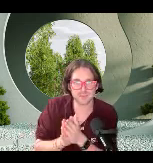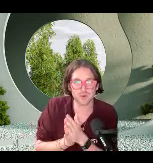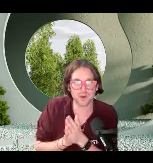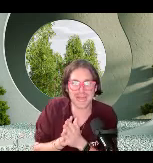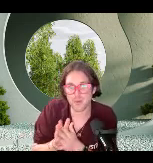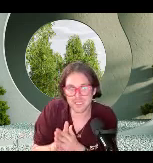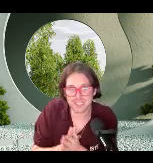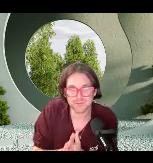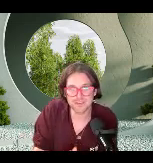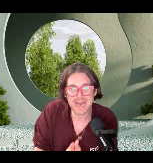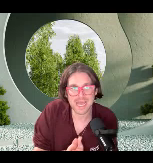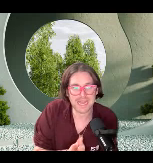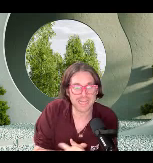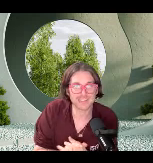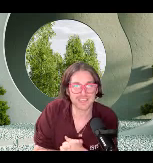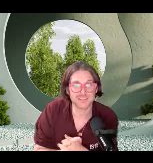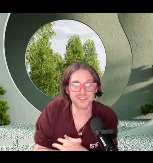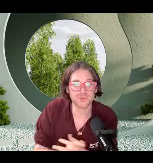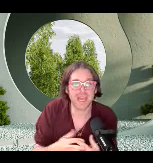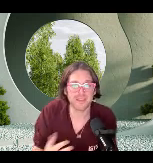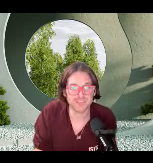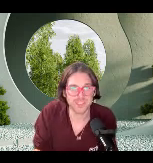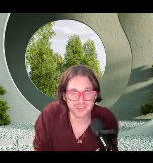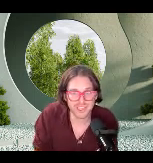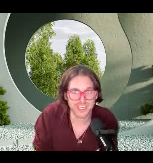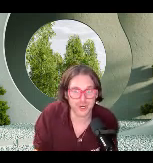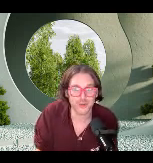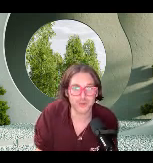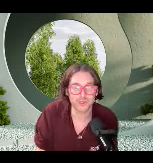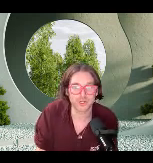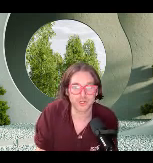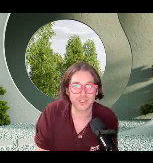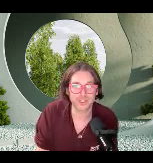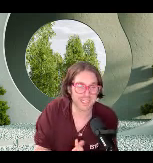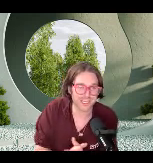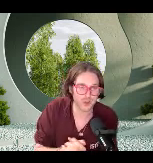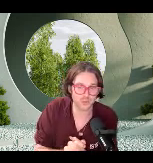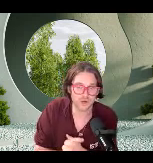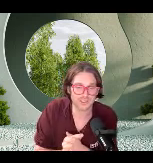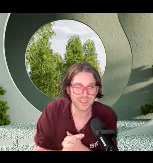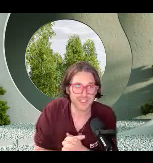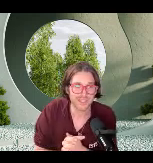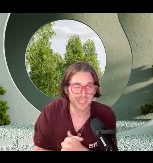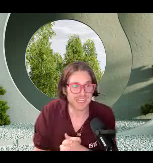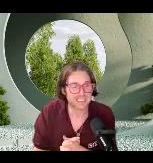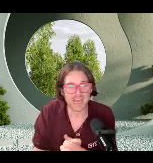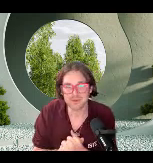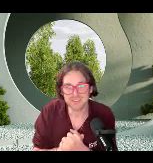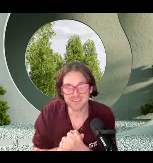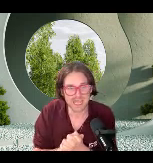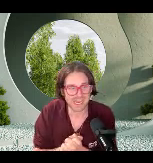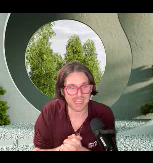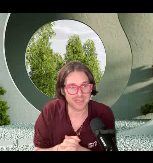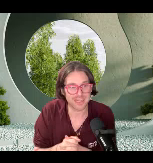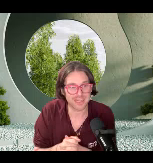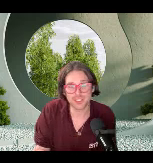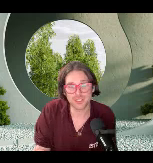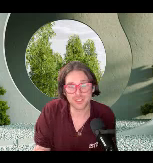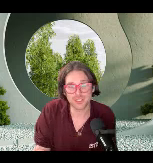to together explore how we can provide access to everyone in our own work and in our own world. And I